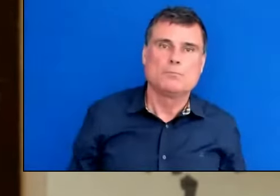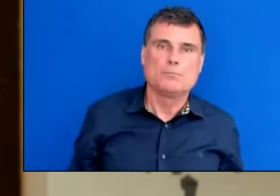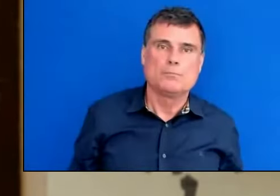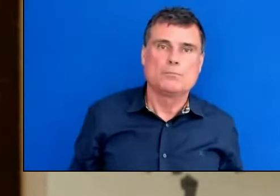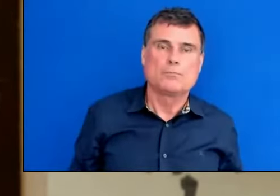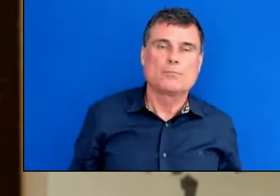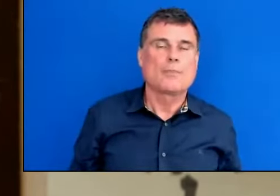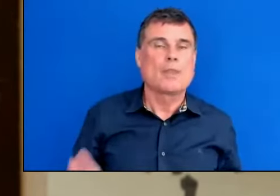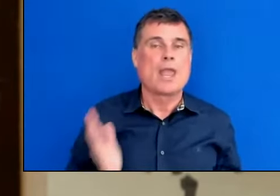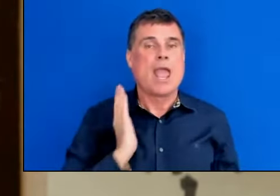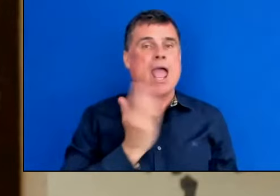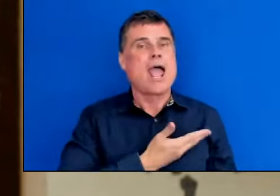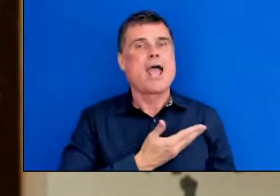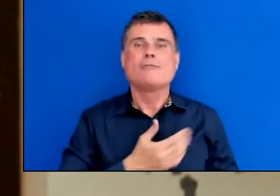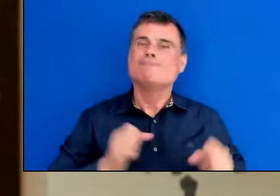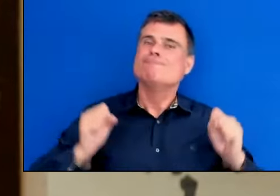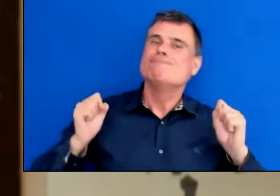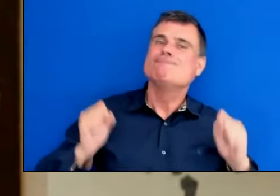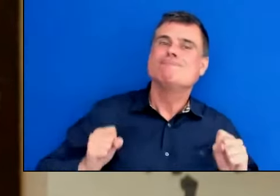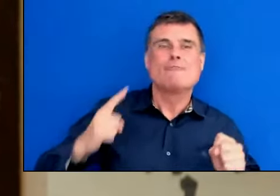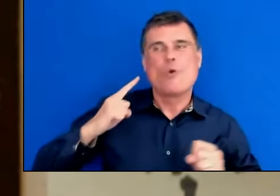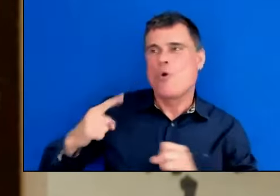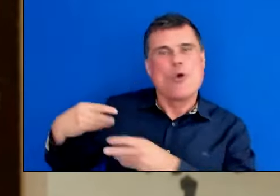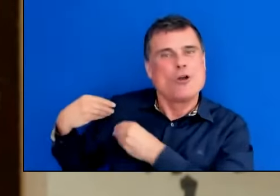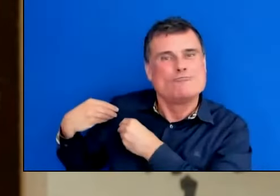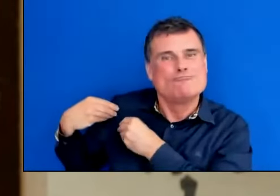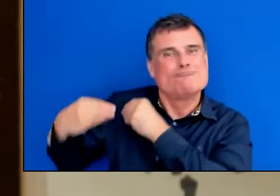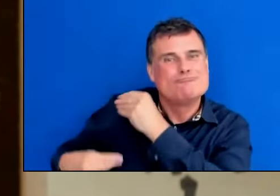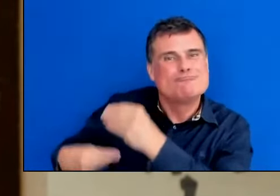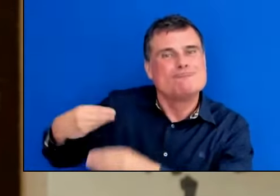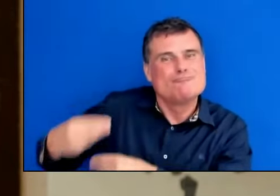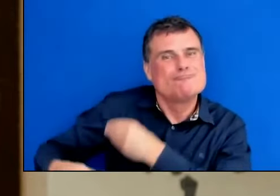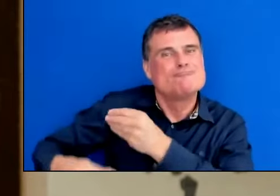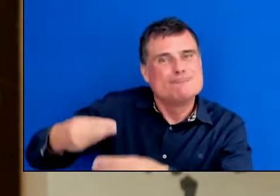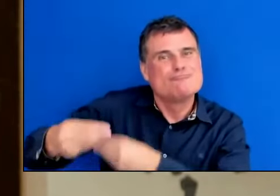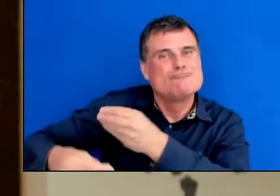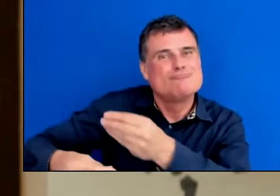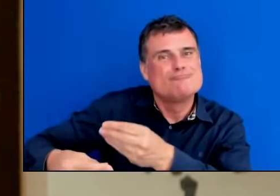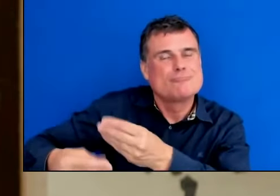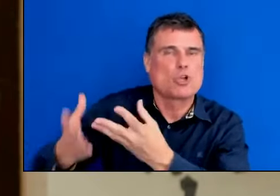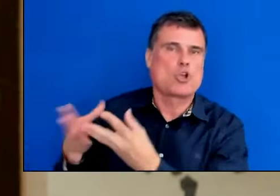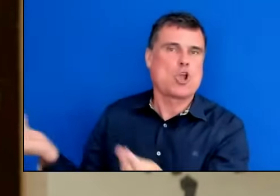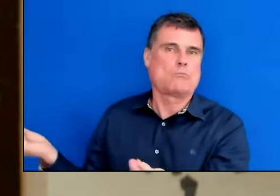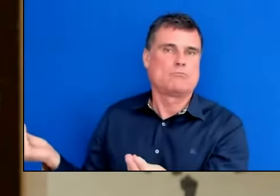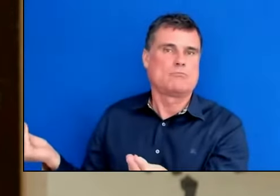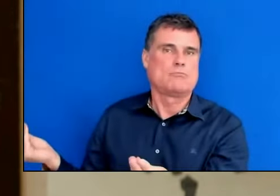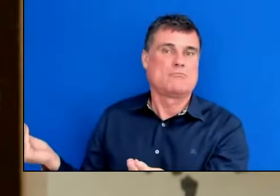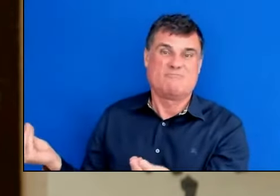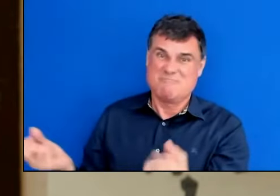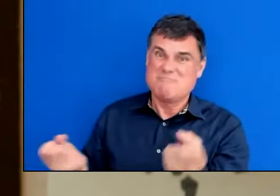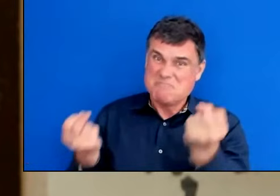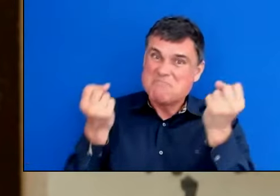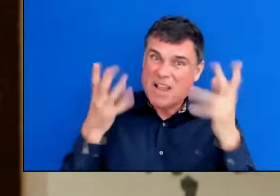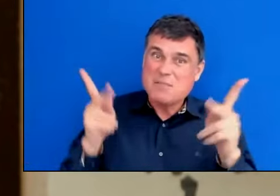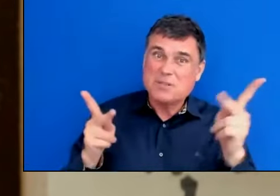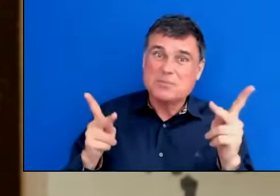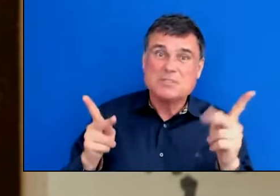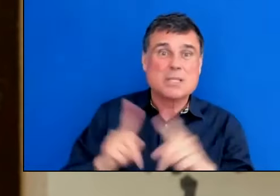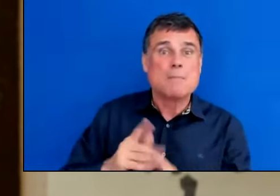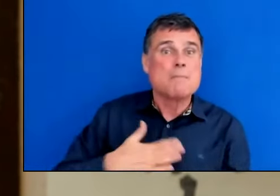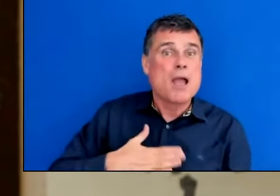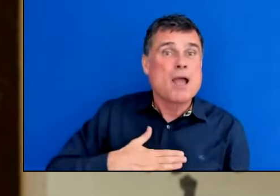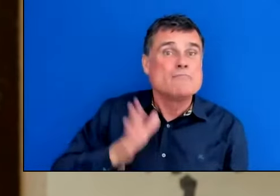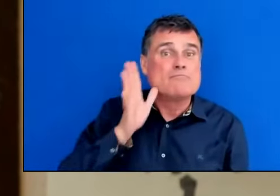lost our ability to pass on intergenerational wealth. Many, like my